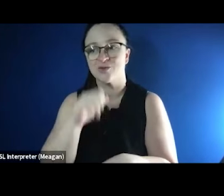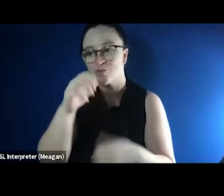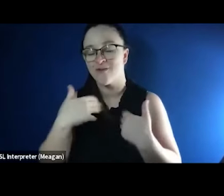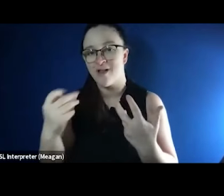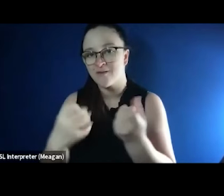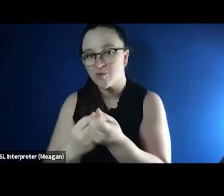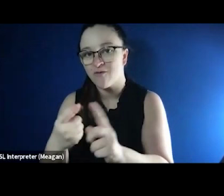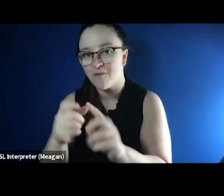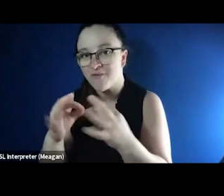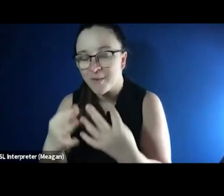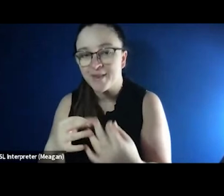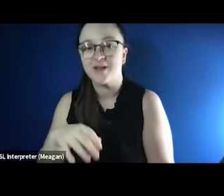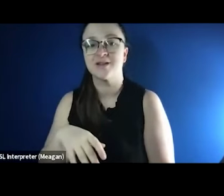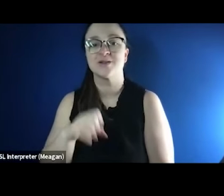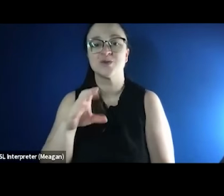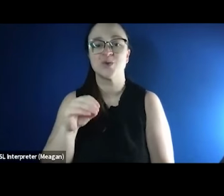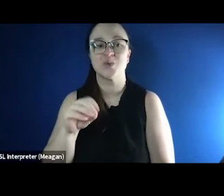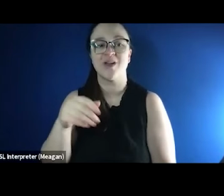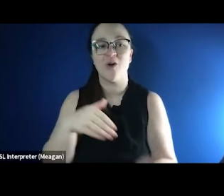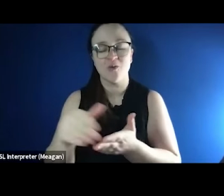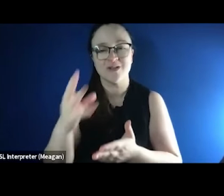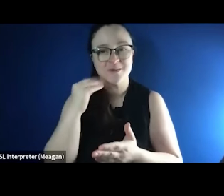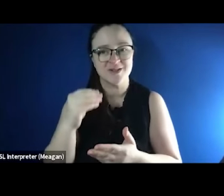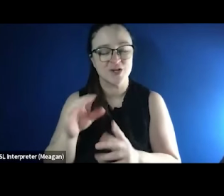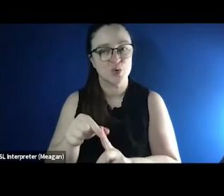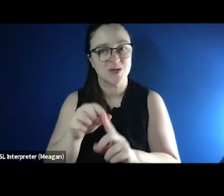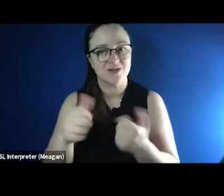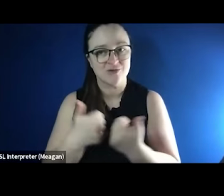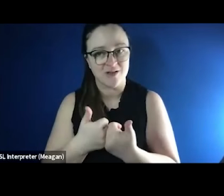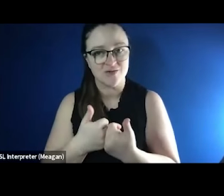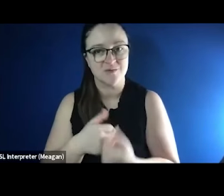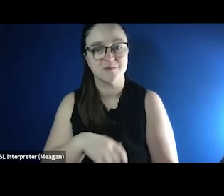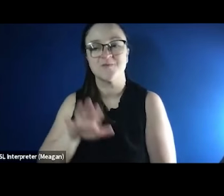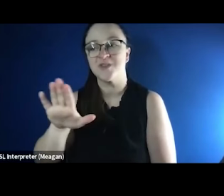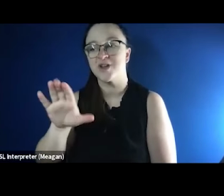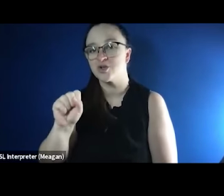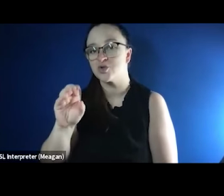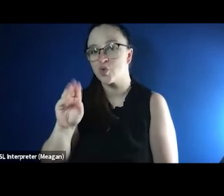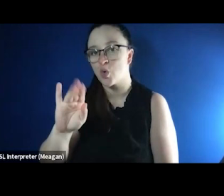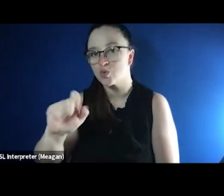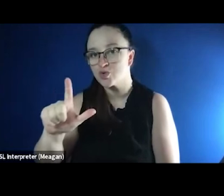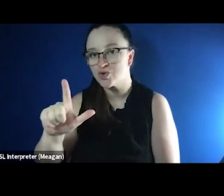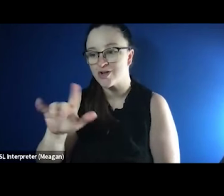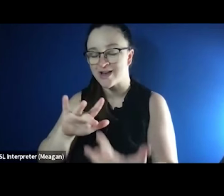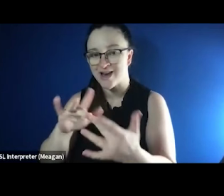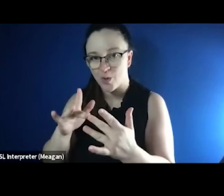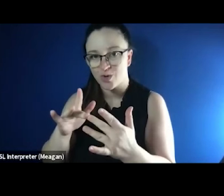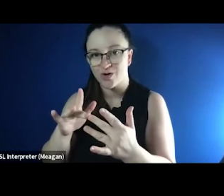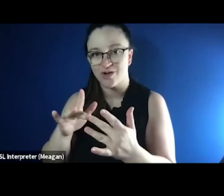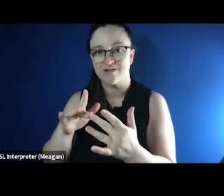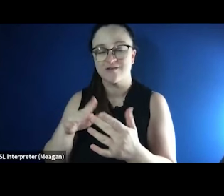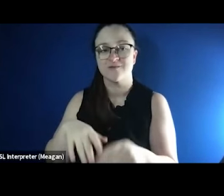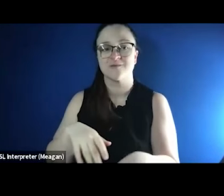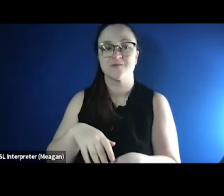adults face a unique challenge, which is that their social networks are subject to attrition in ways that